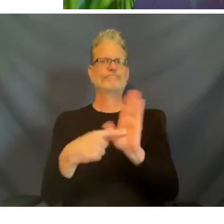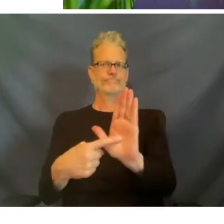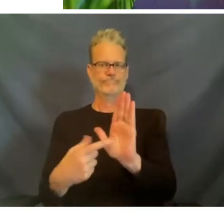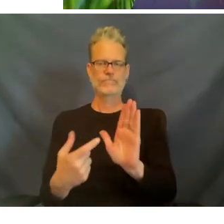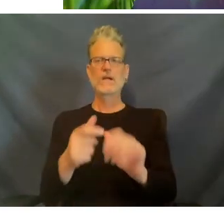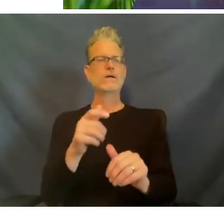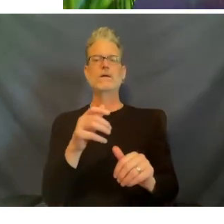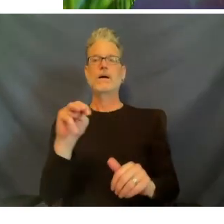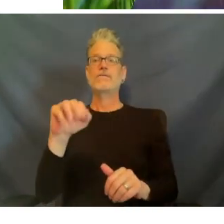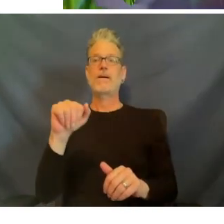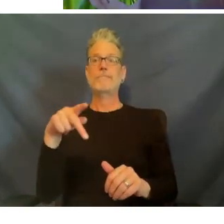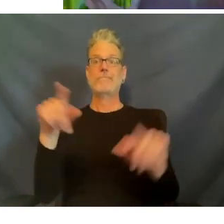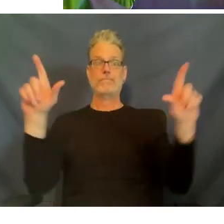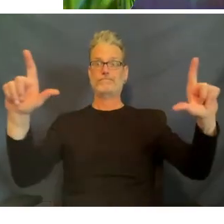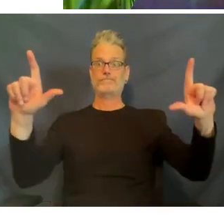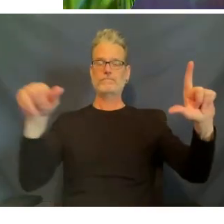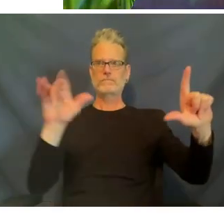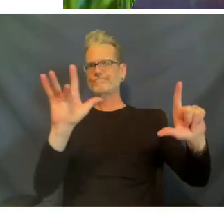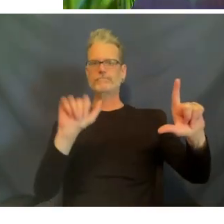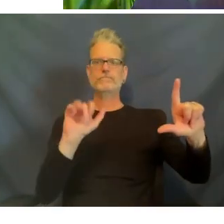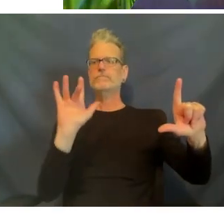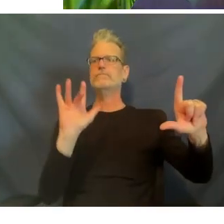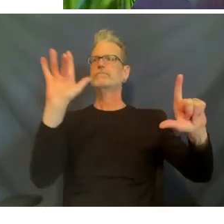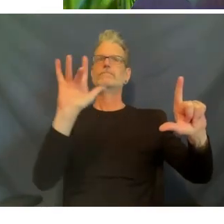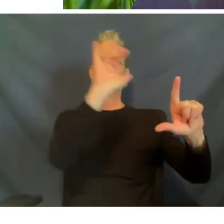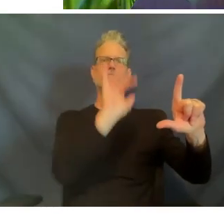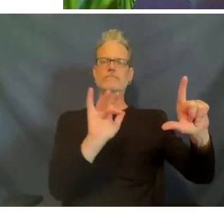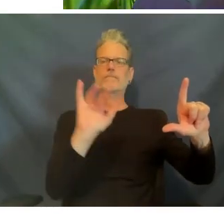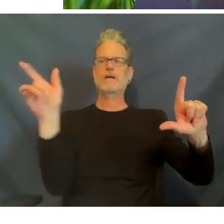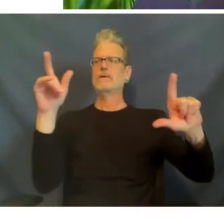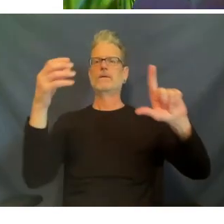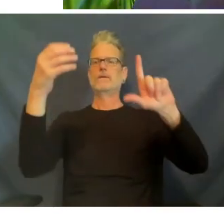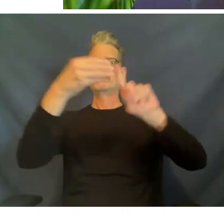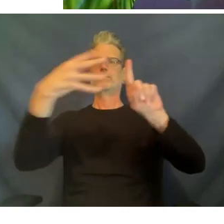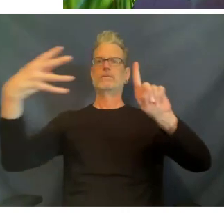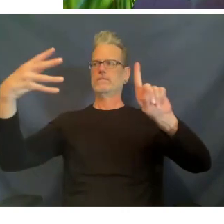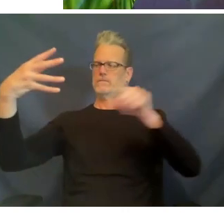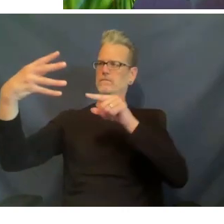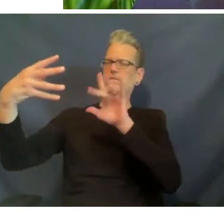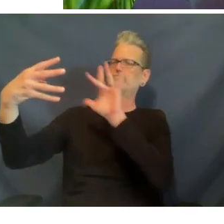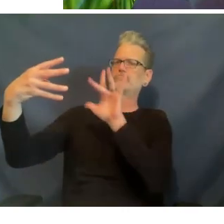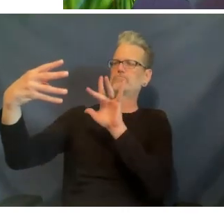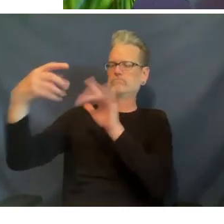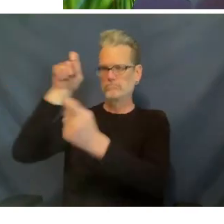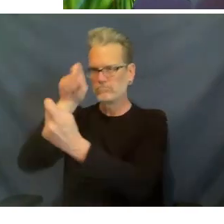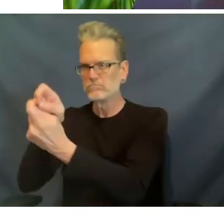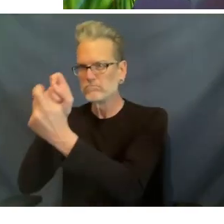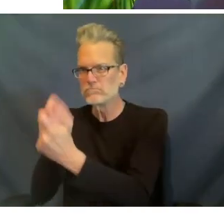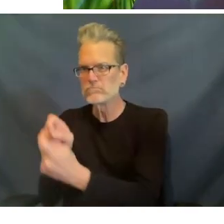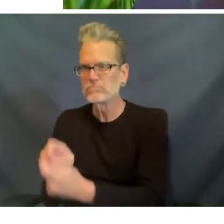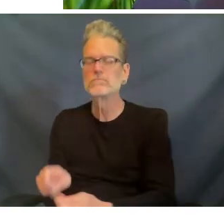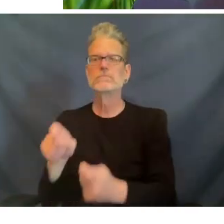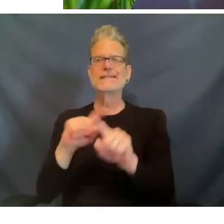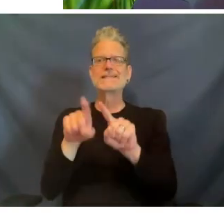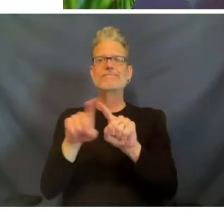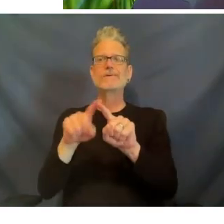map. You'll see various points on the map that you can pinpoint to. That gives you an idea of different ways that